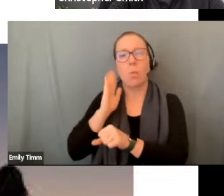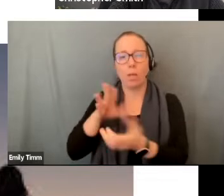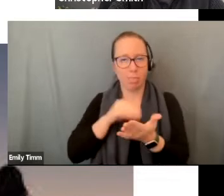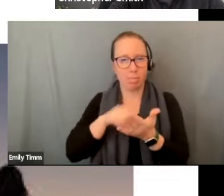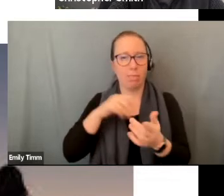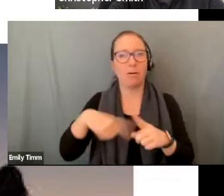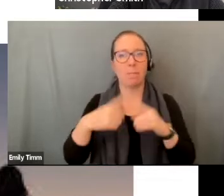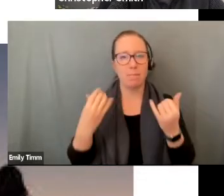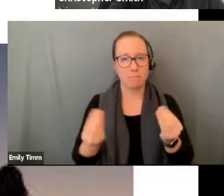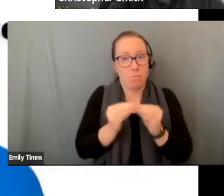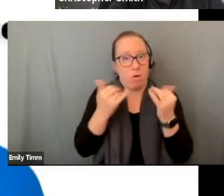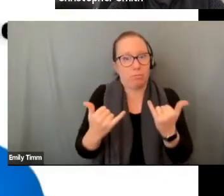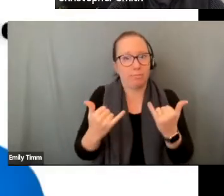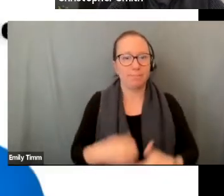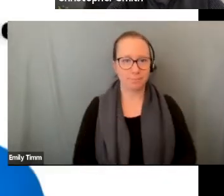today.